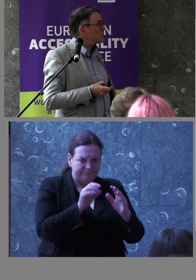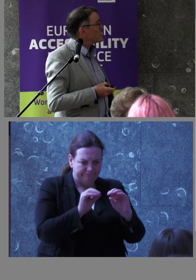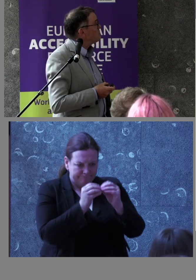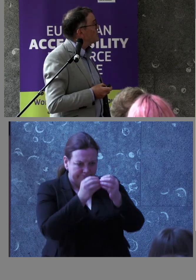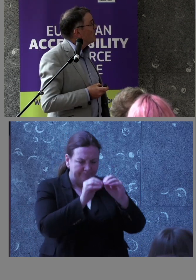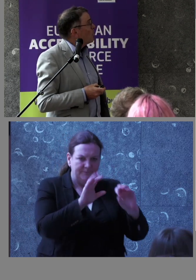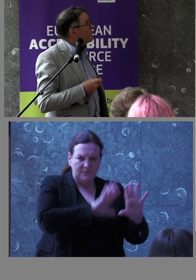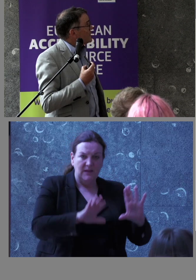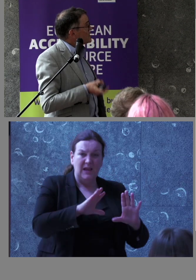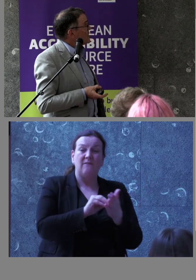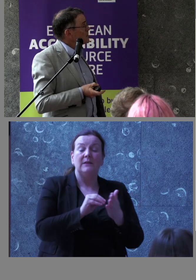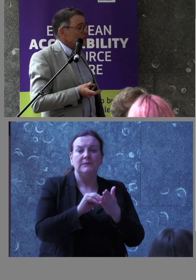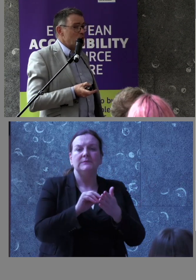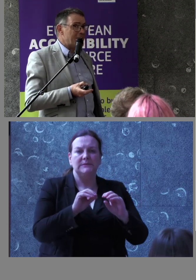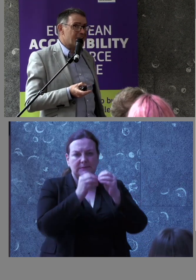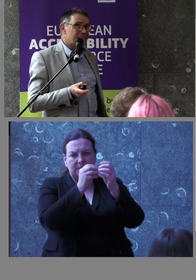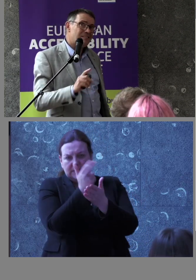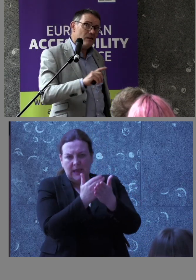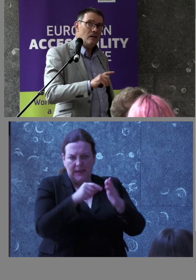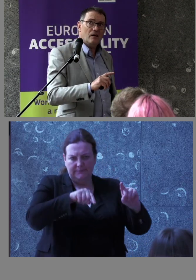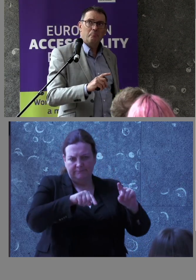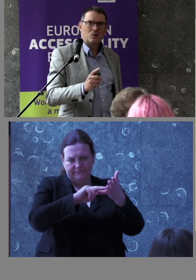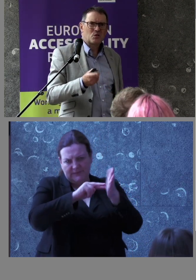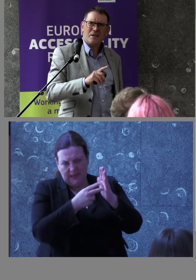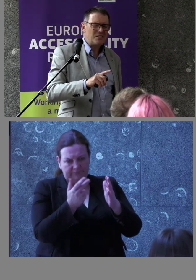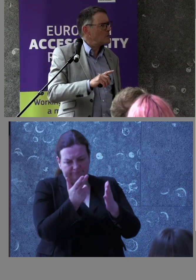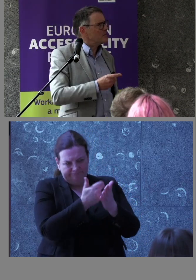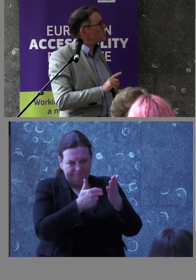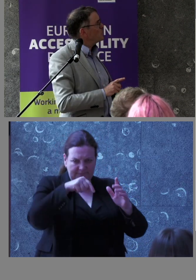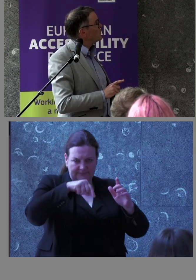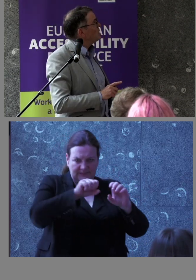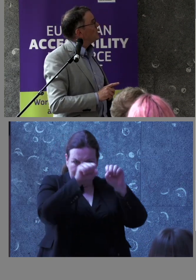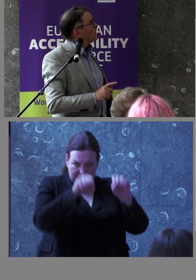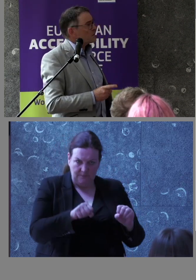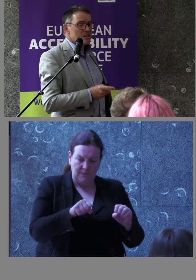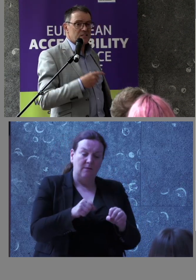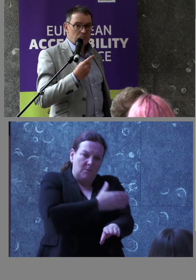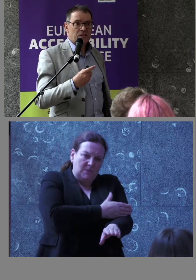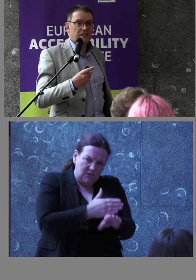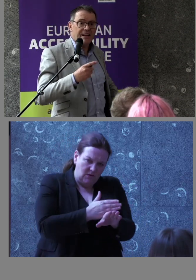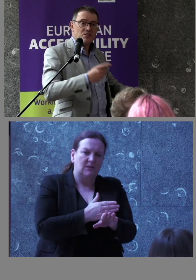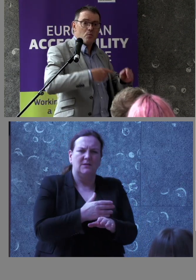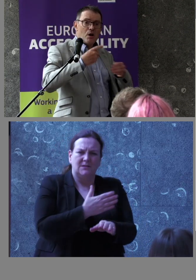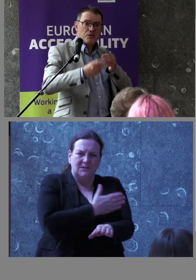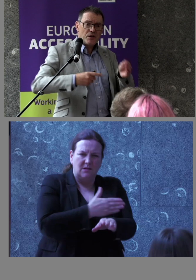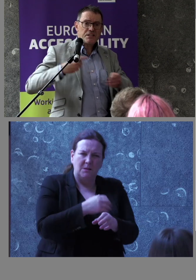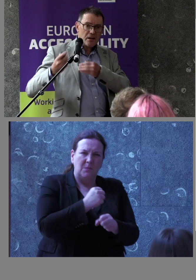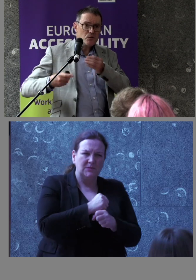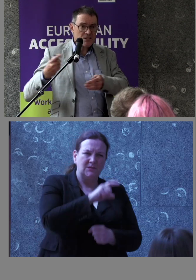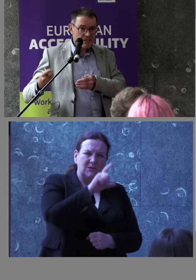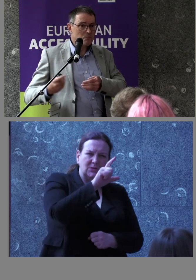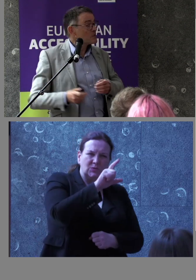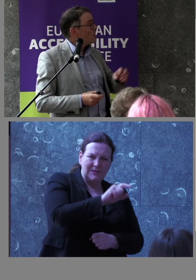And in some ways, they're excuses. It doesn't get us off the hook. But they're the things that are thrown out. But they are real